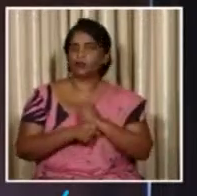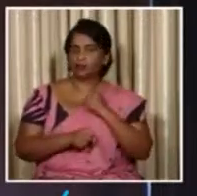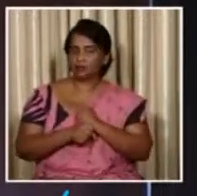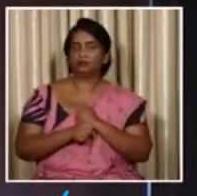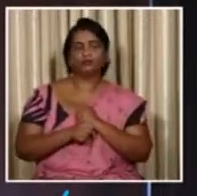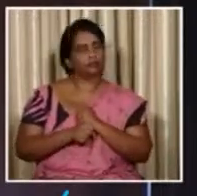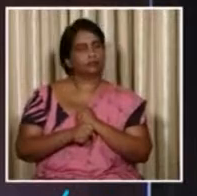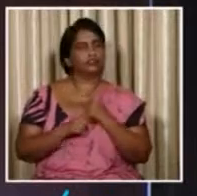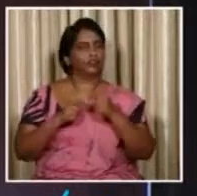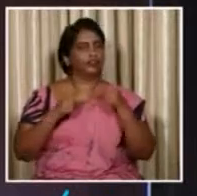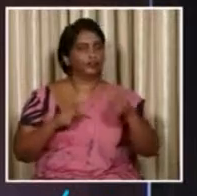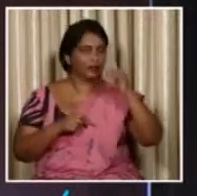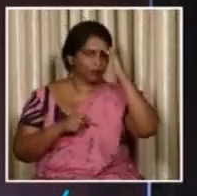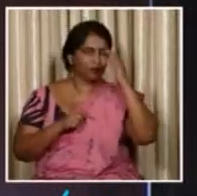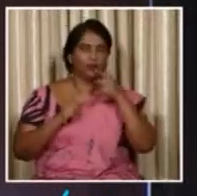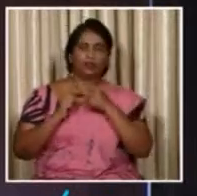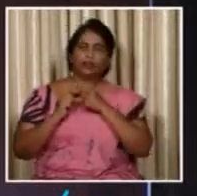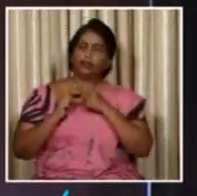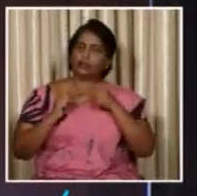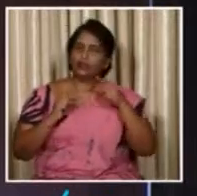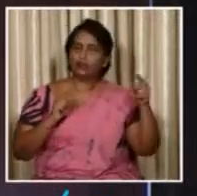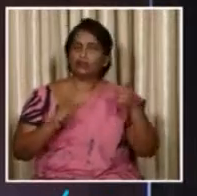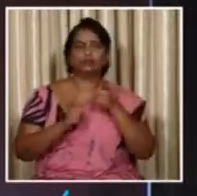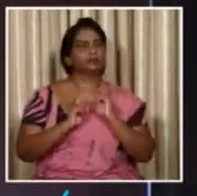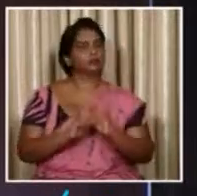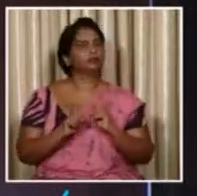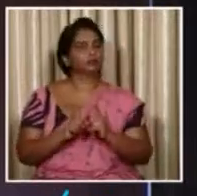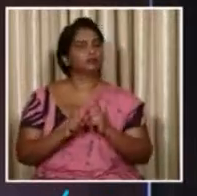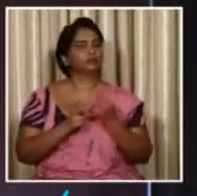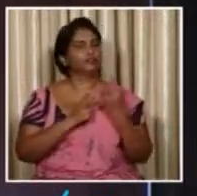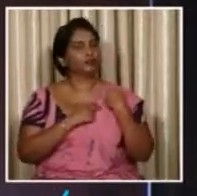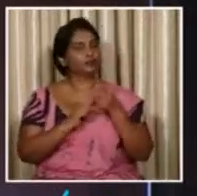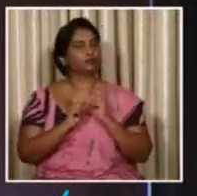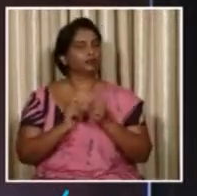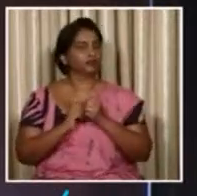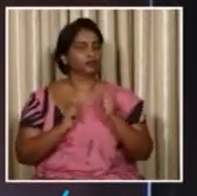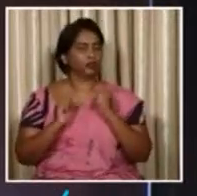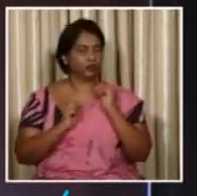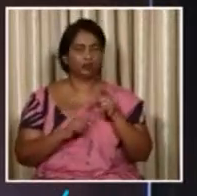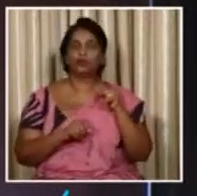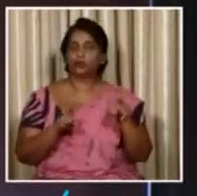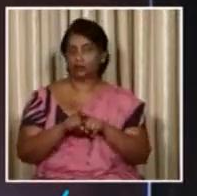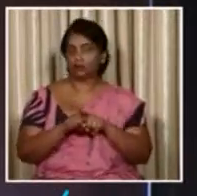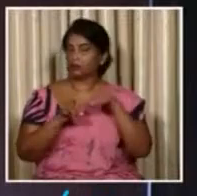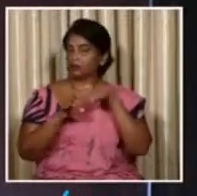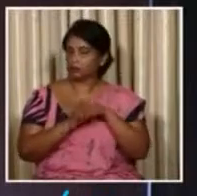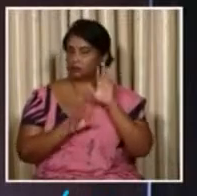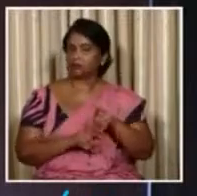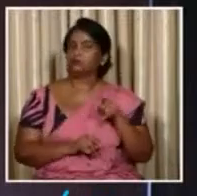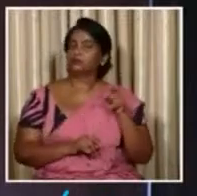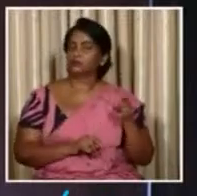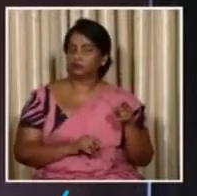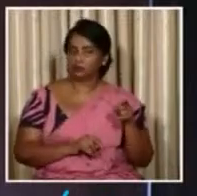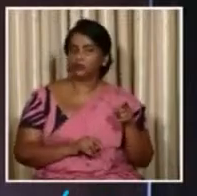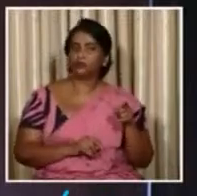not now. History reminds us that similar tactics were first deployed by President J.R. Jayawardena, who,